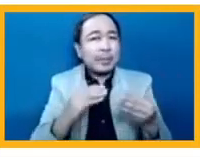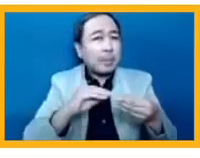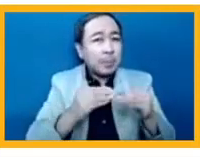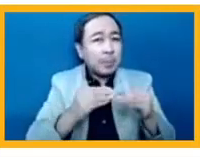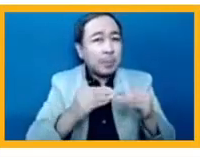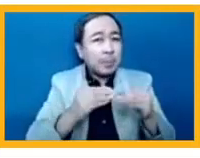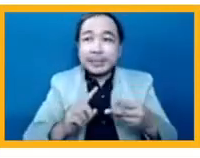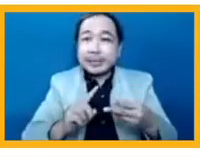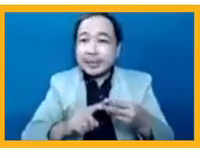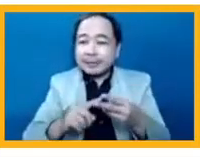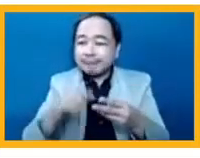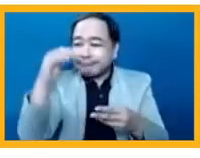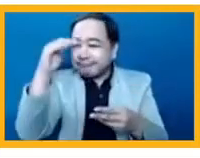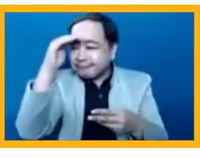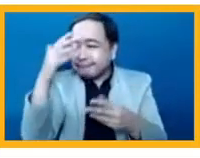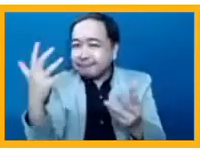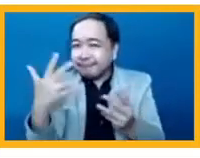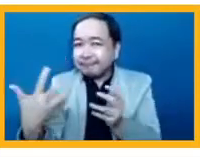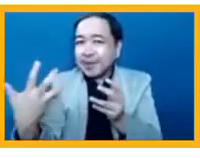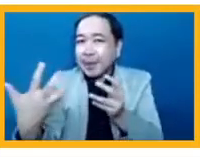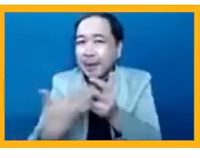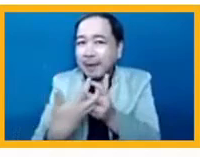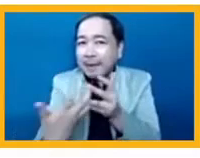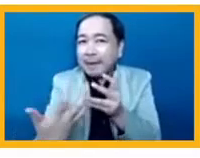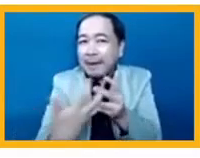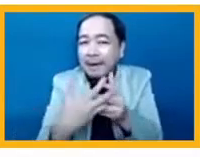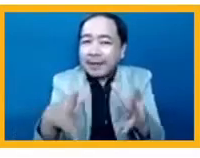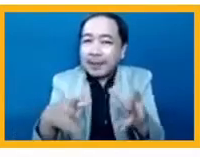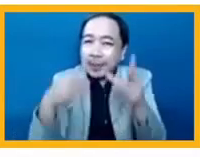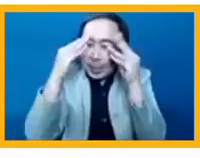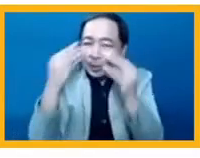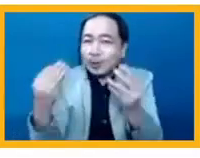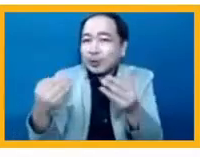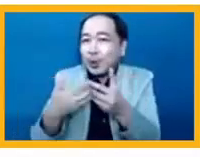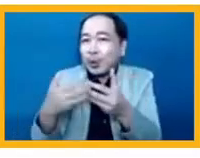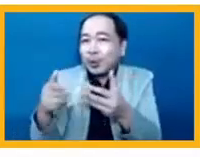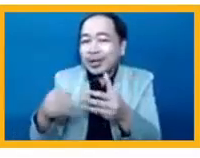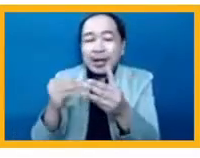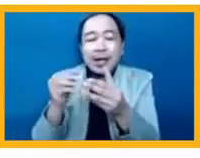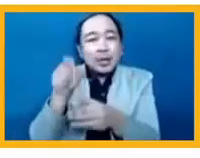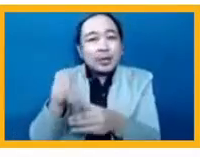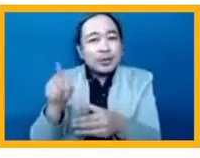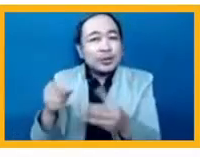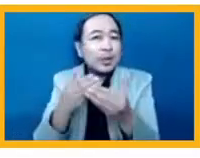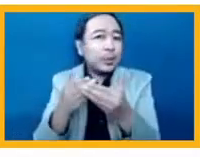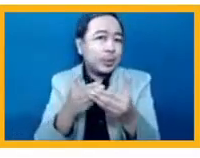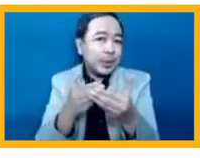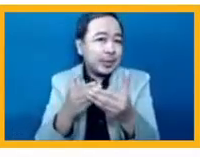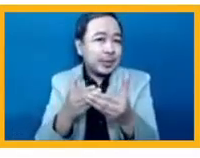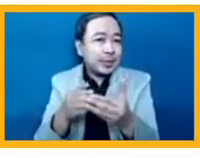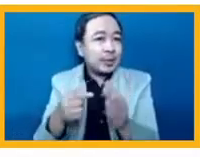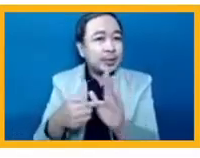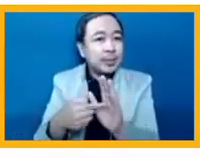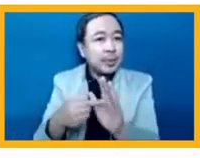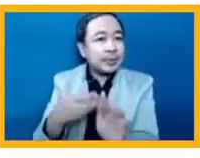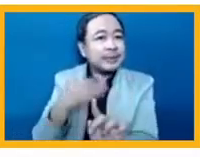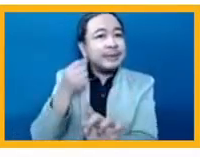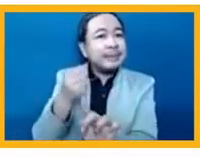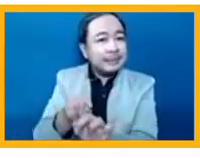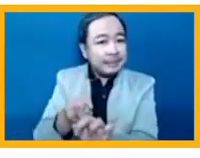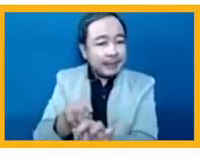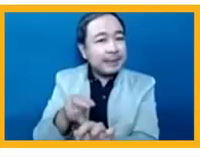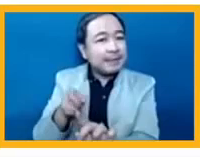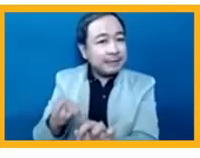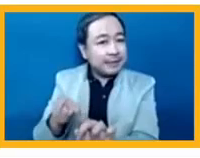learning or PAL solutions given significant global evidence on the impact of PAL for the purposes of remediation. In short,